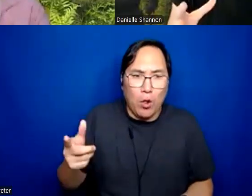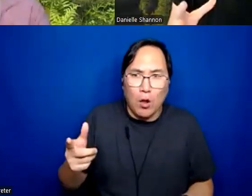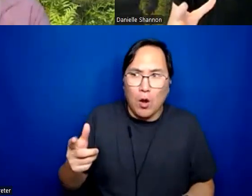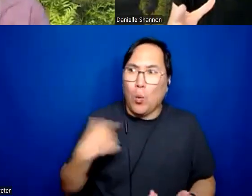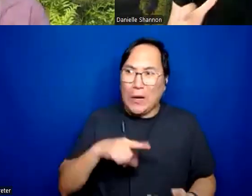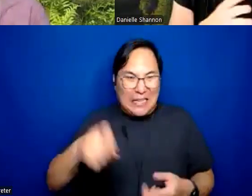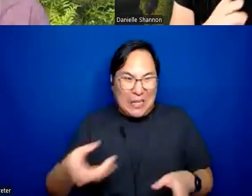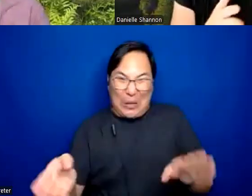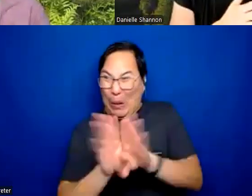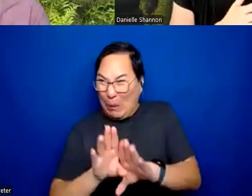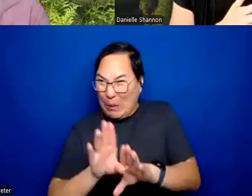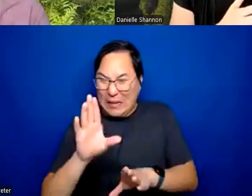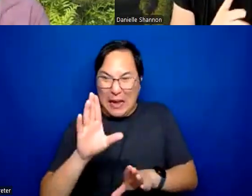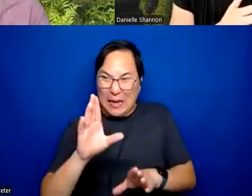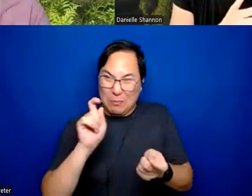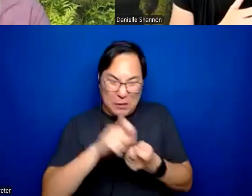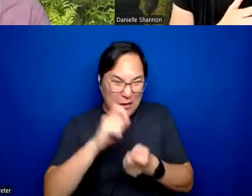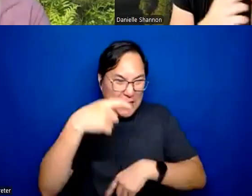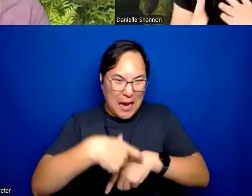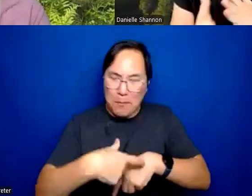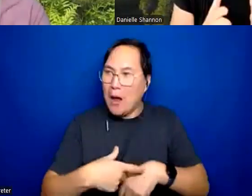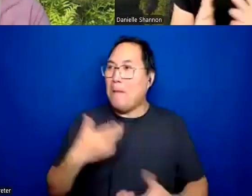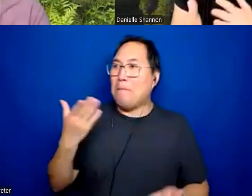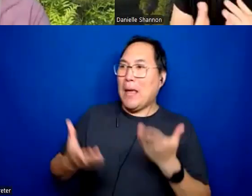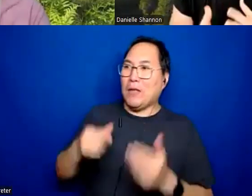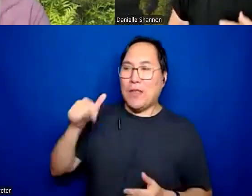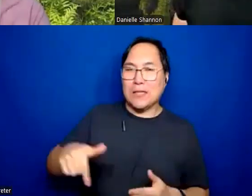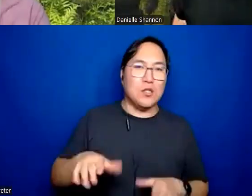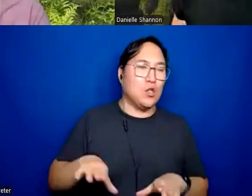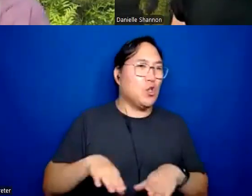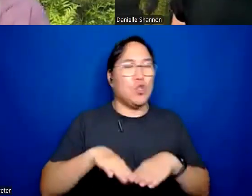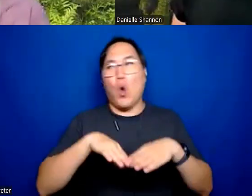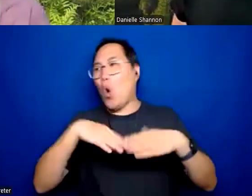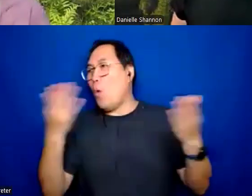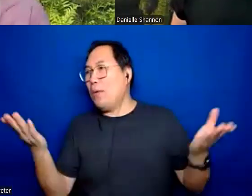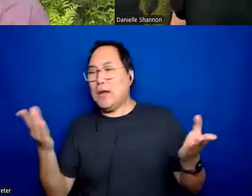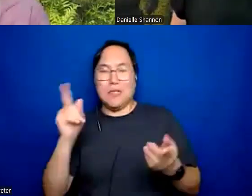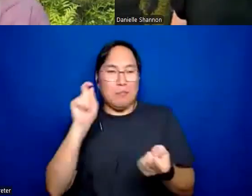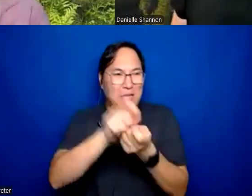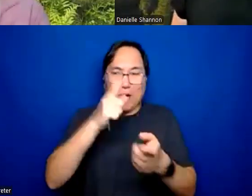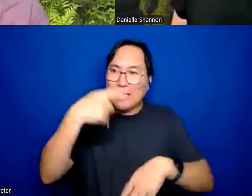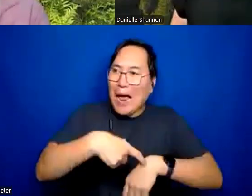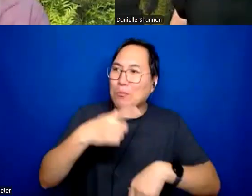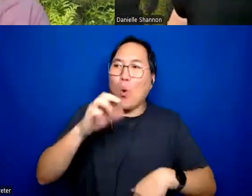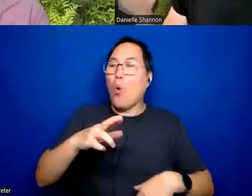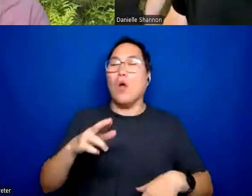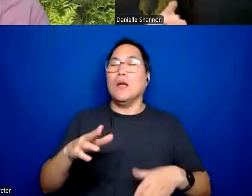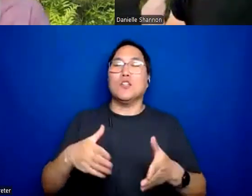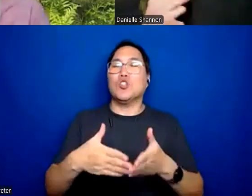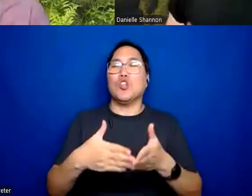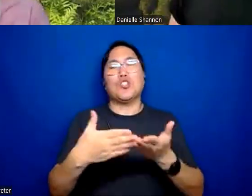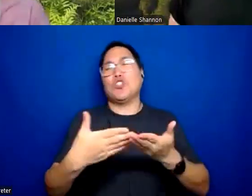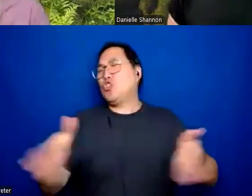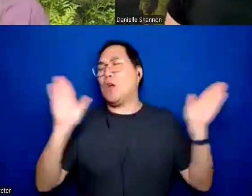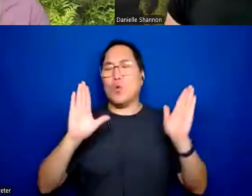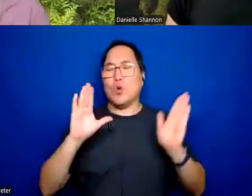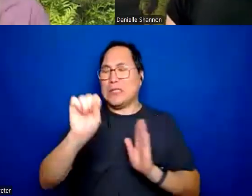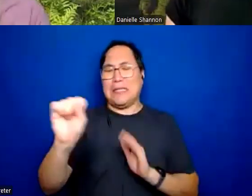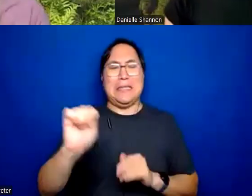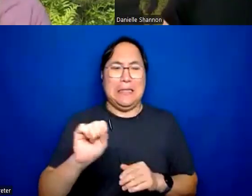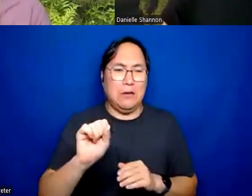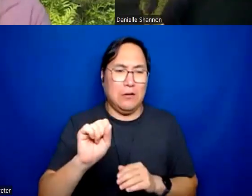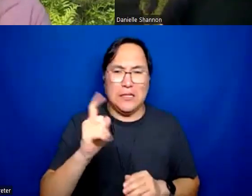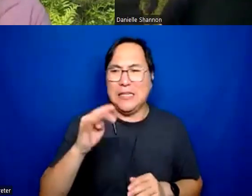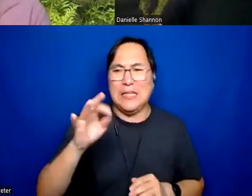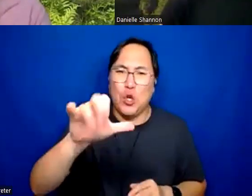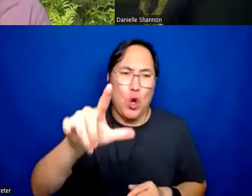actually become a certain seasonal trail now? It's no longer open at different times of the year. So I think that it adds a whole new layer and complexity to thinking